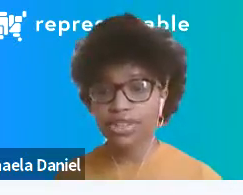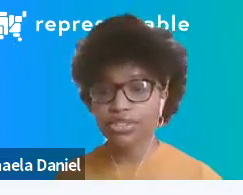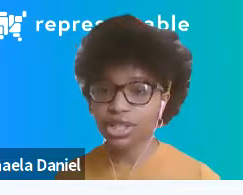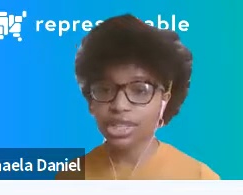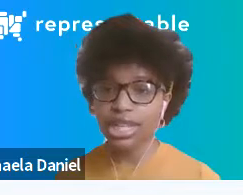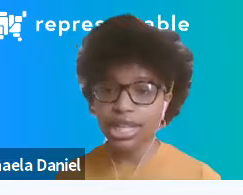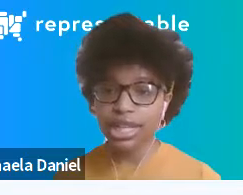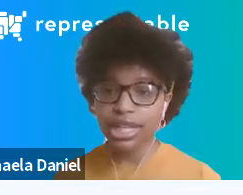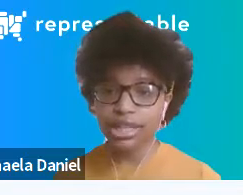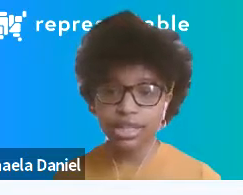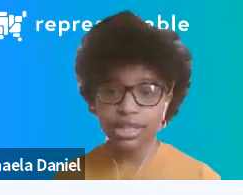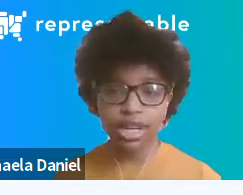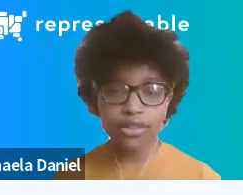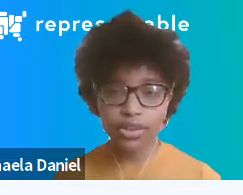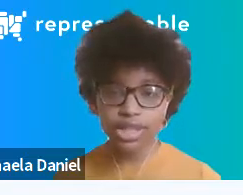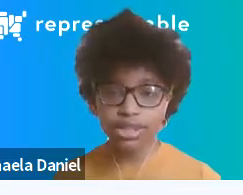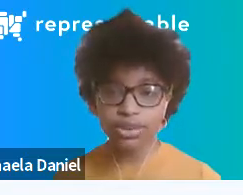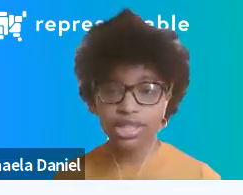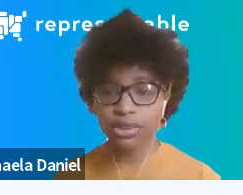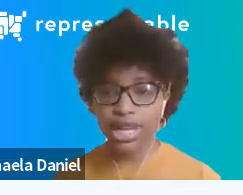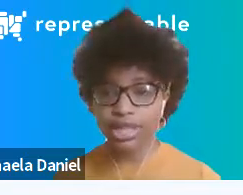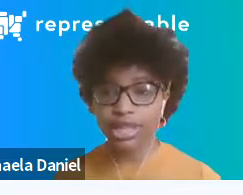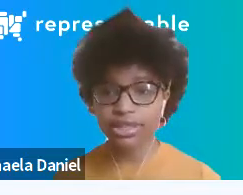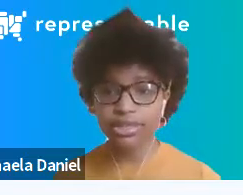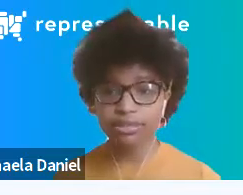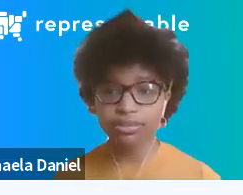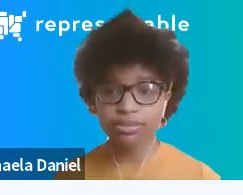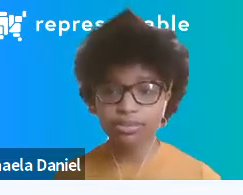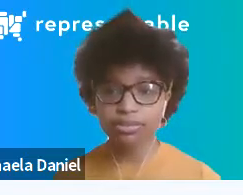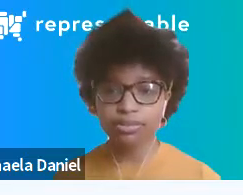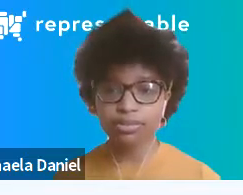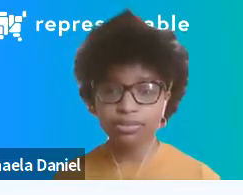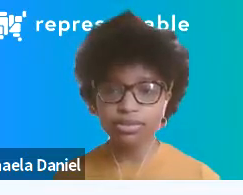community of interest in conversation with several data layers,